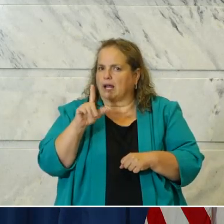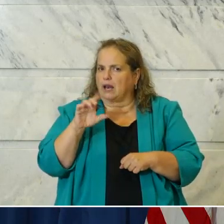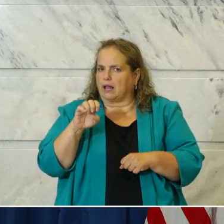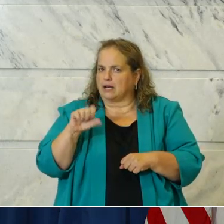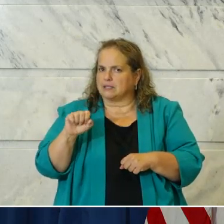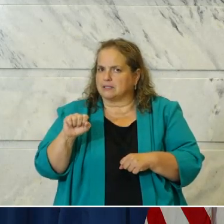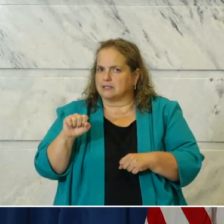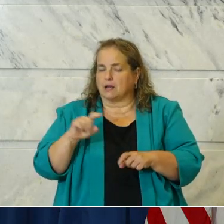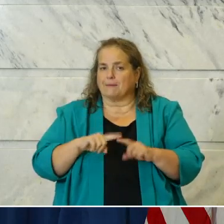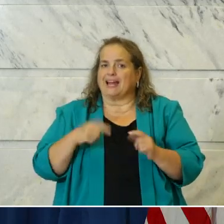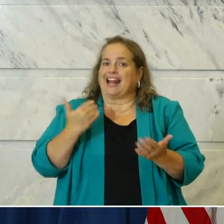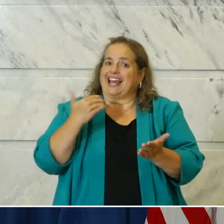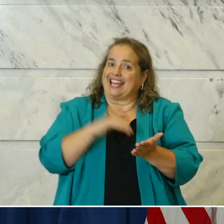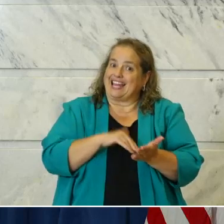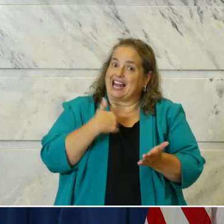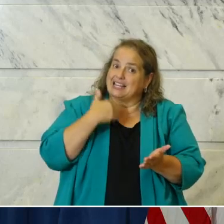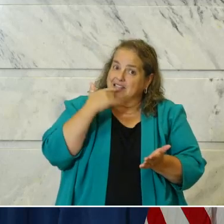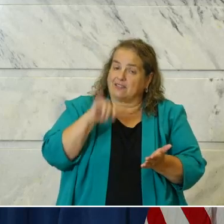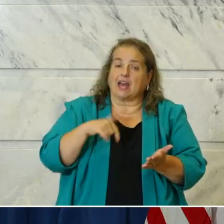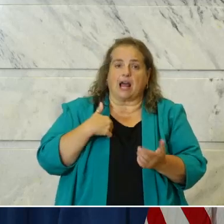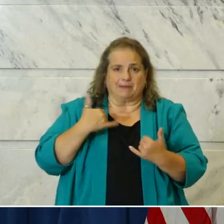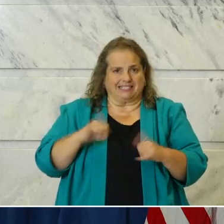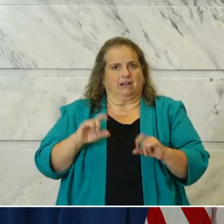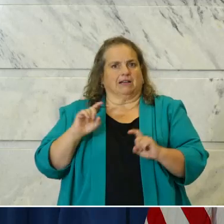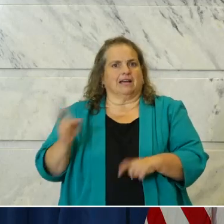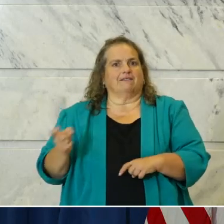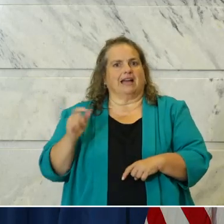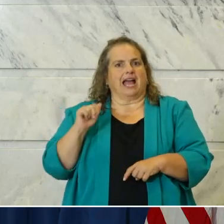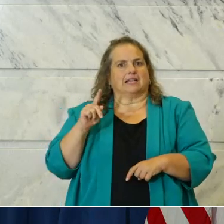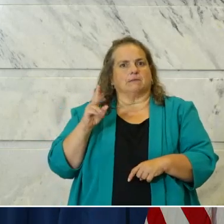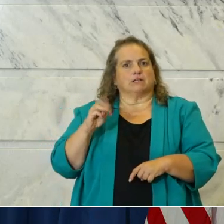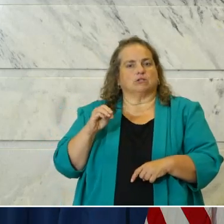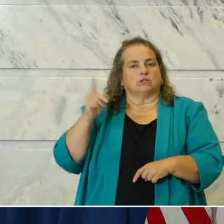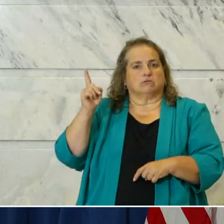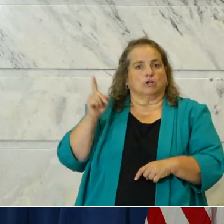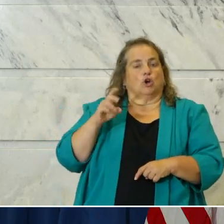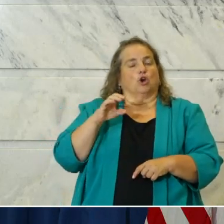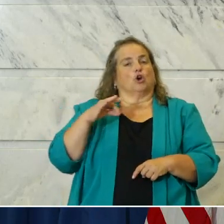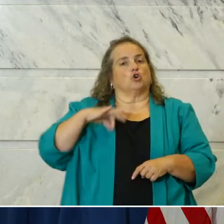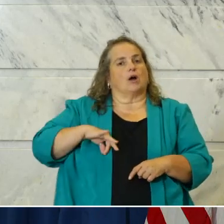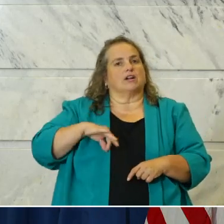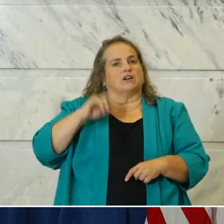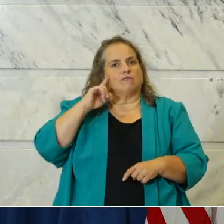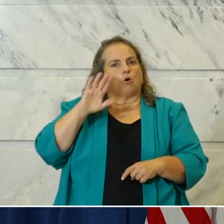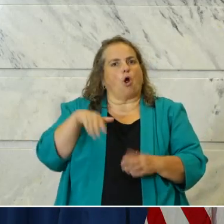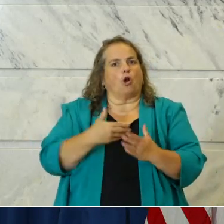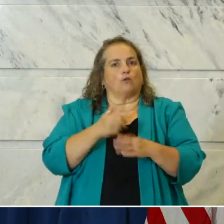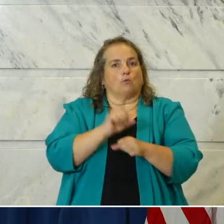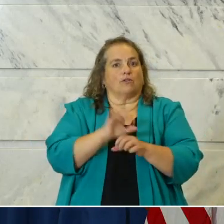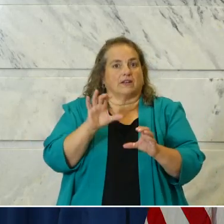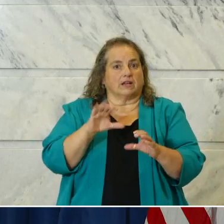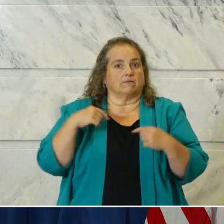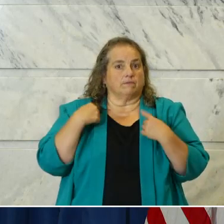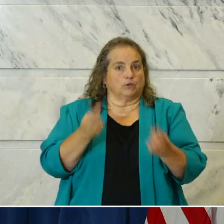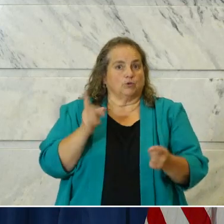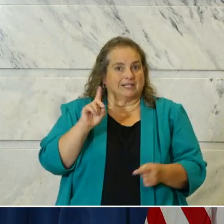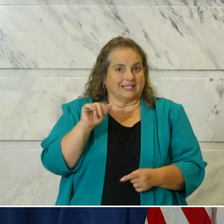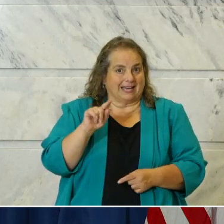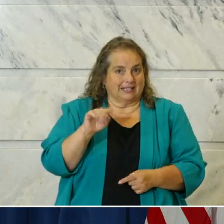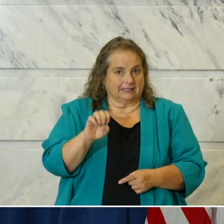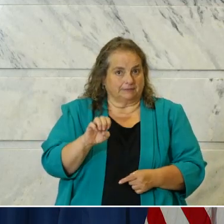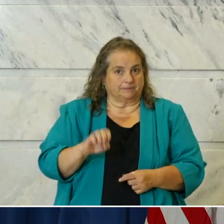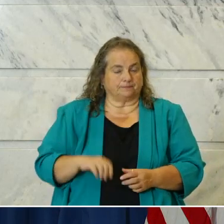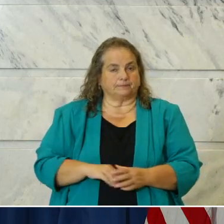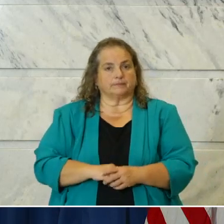say all that with giving the administration credit for the work that they've put in. Joe. Kentucky's 7-day average